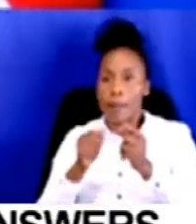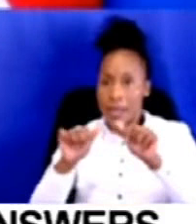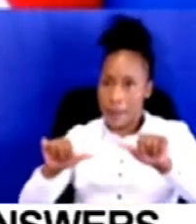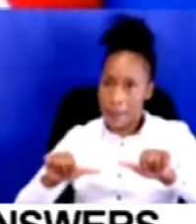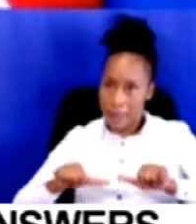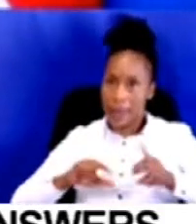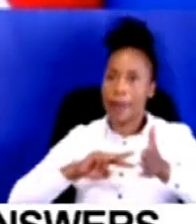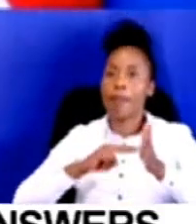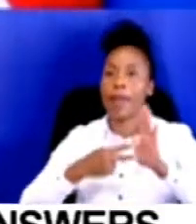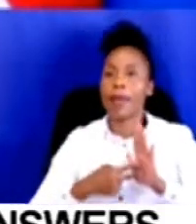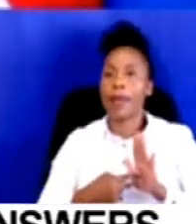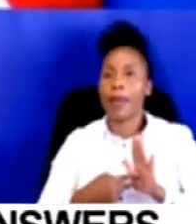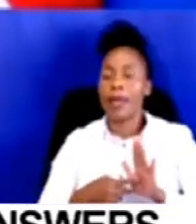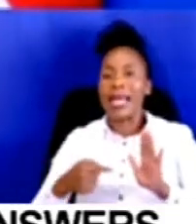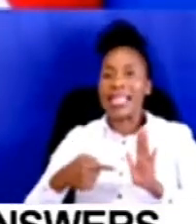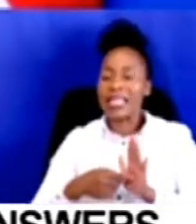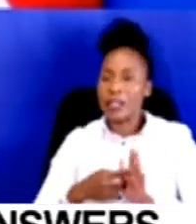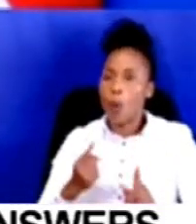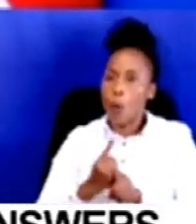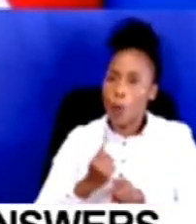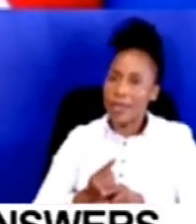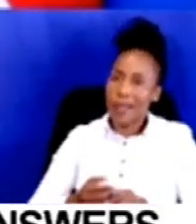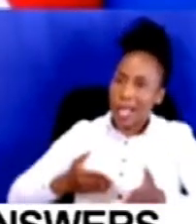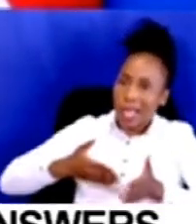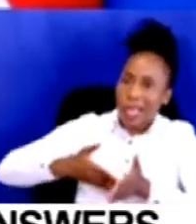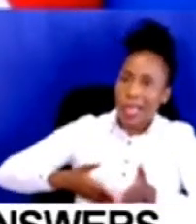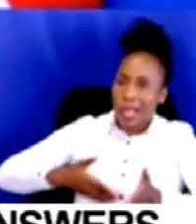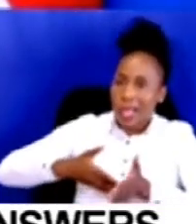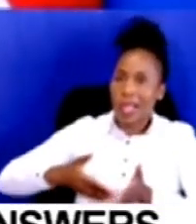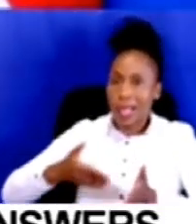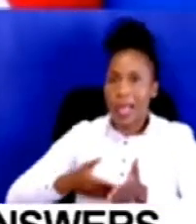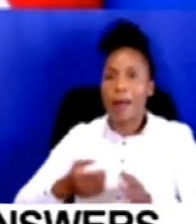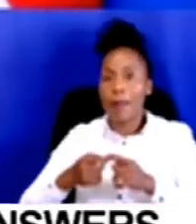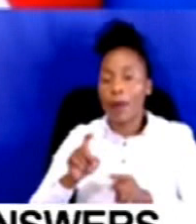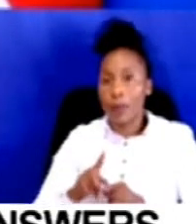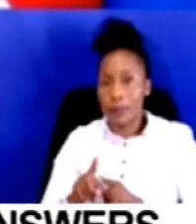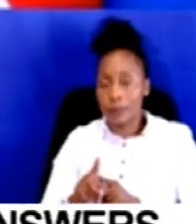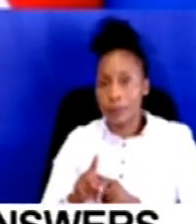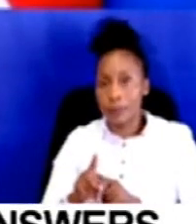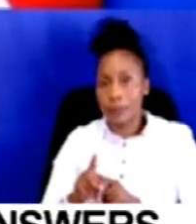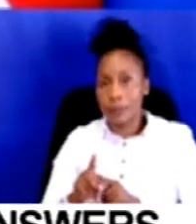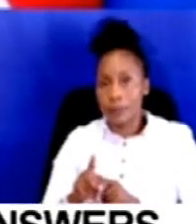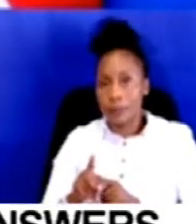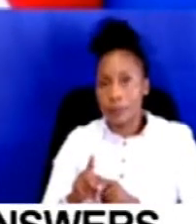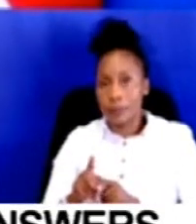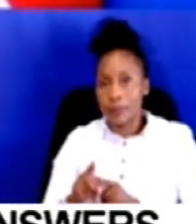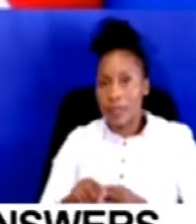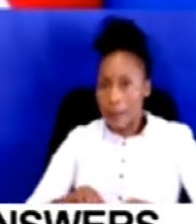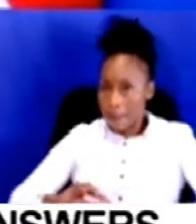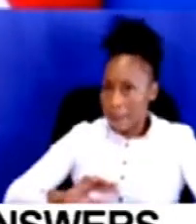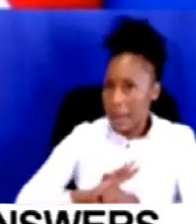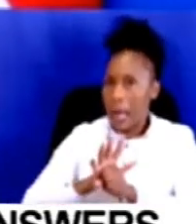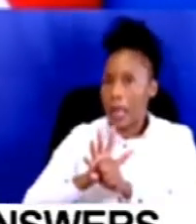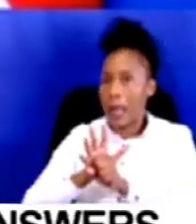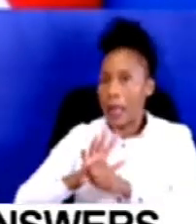recovery plan is constantly disrupted by these very pandemics that